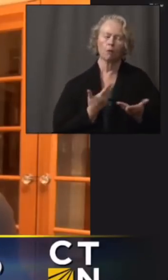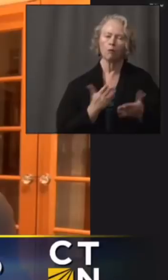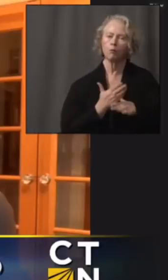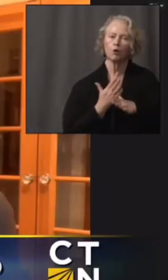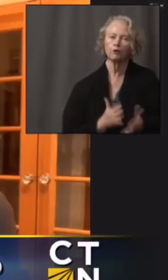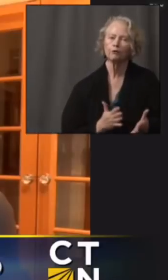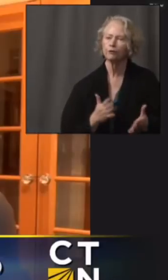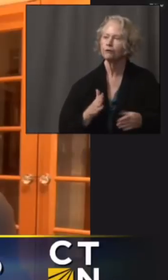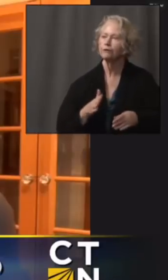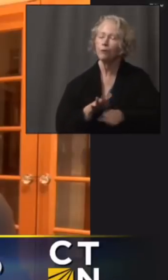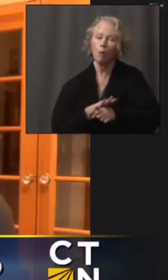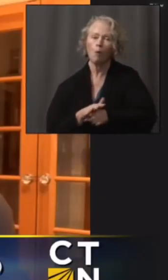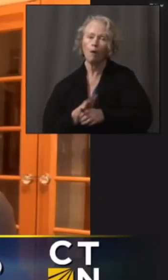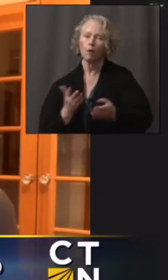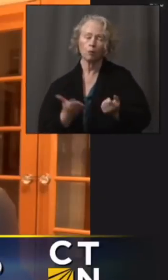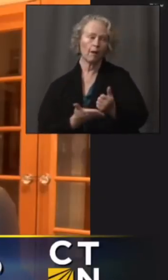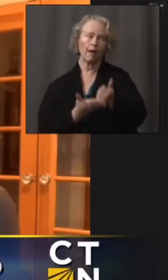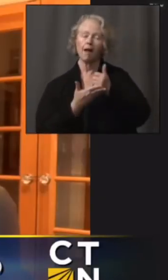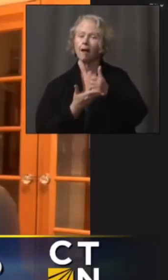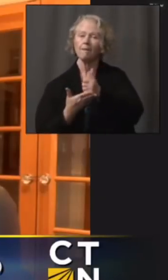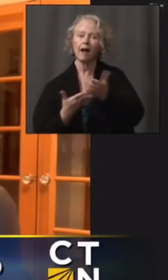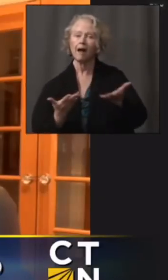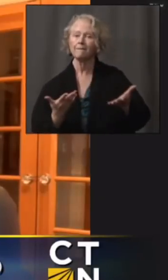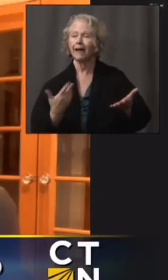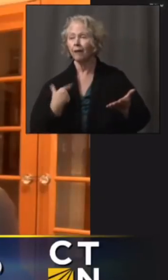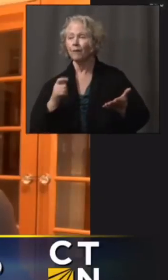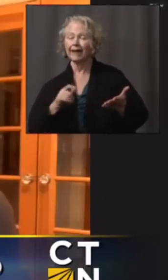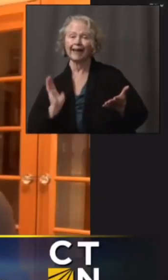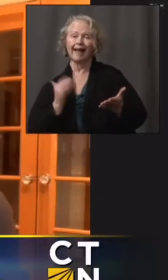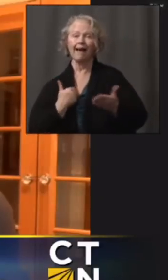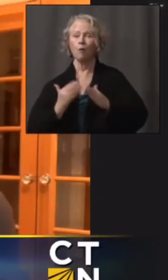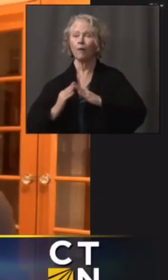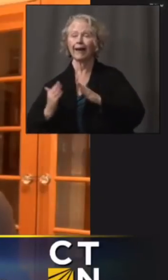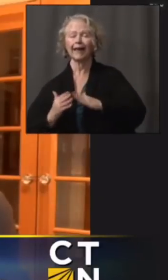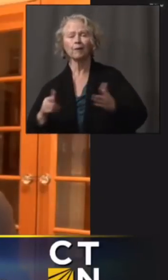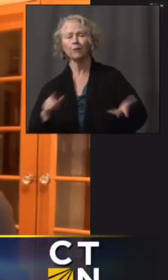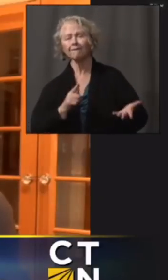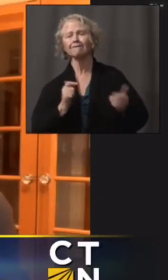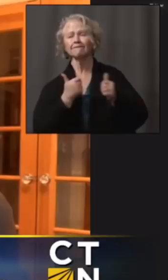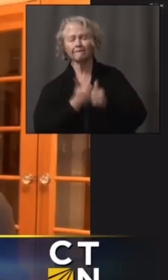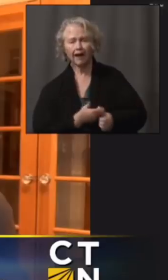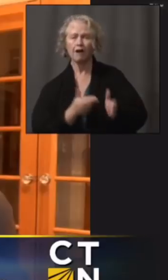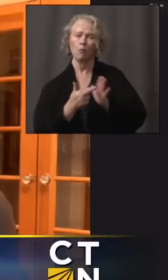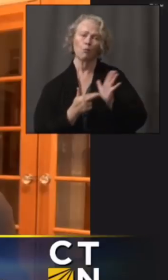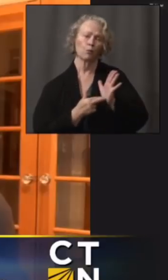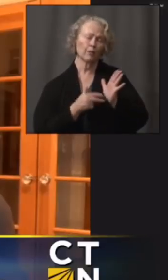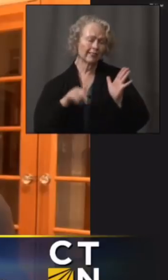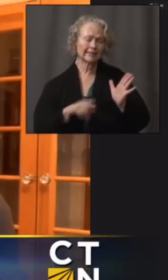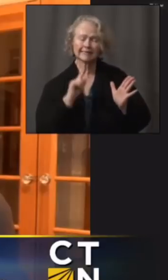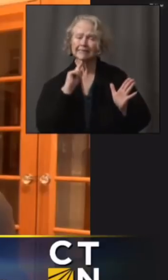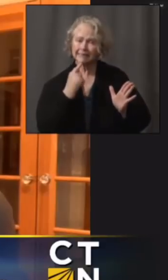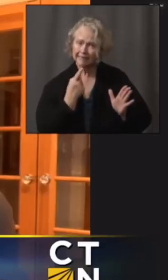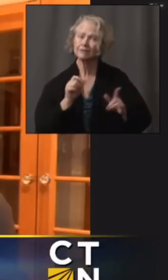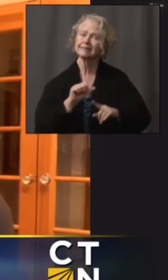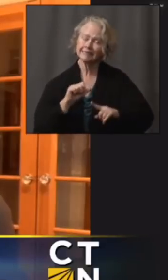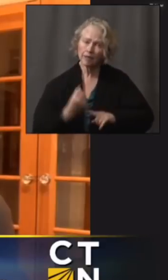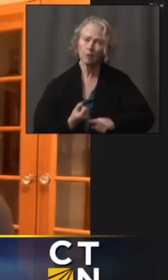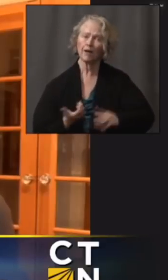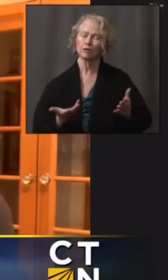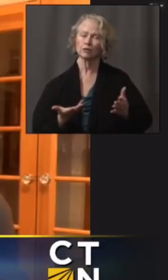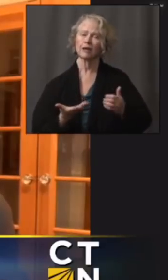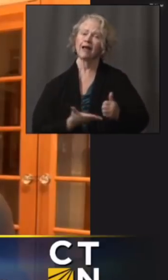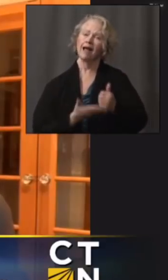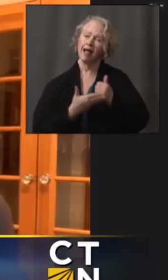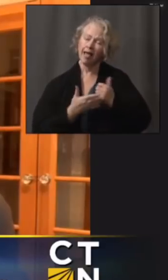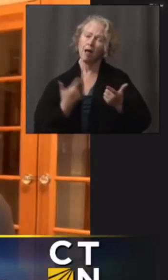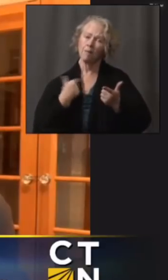enforcement, but most importantly, looking for our neighbors here in Connecticut to follow the rules and recognize how serious the situation is right now and help us bend